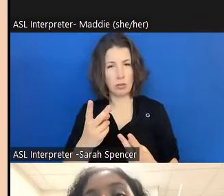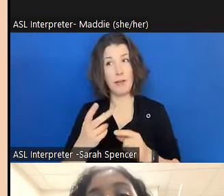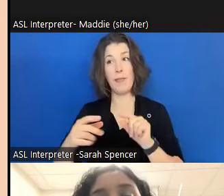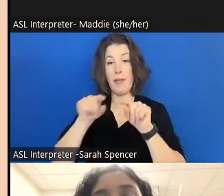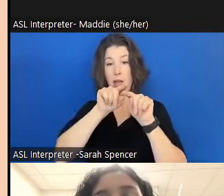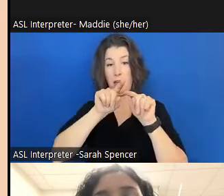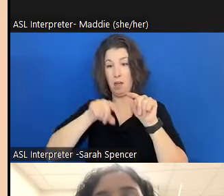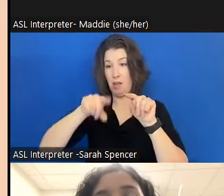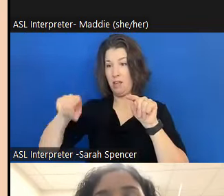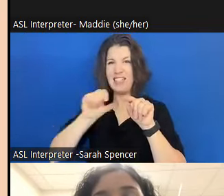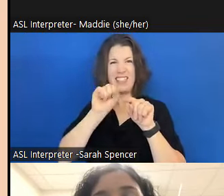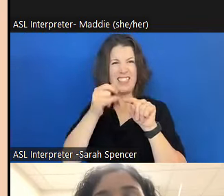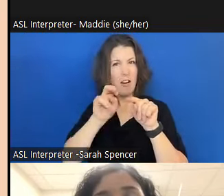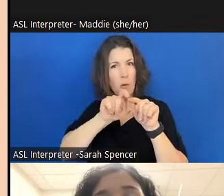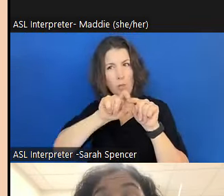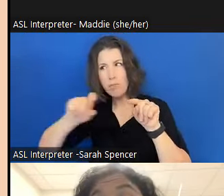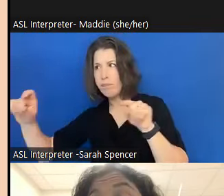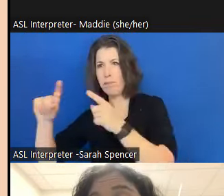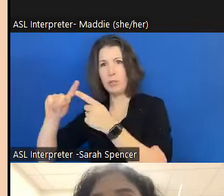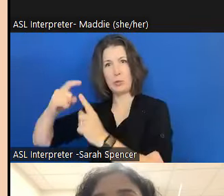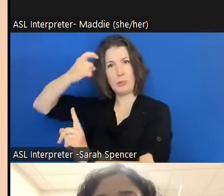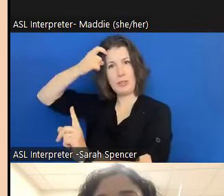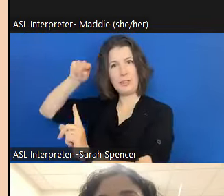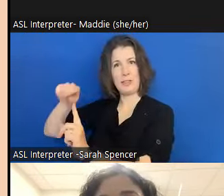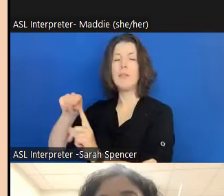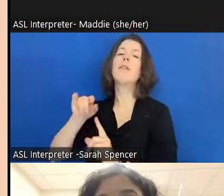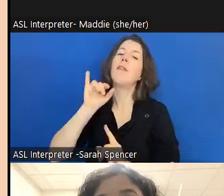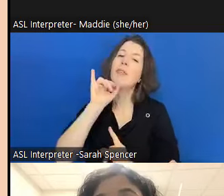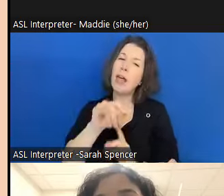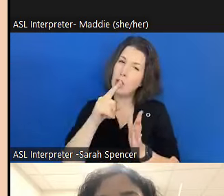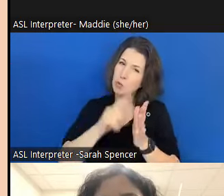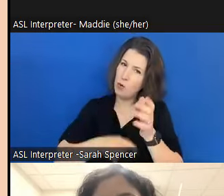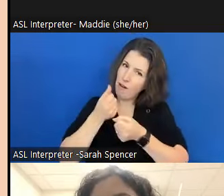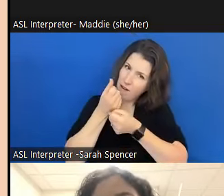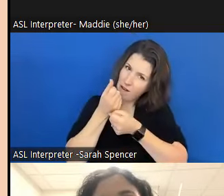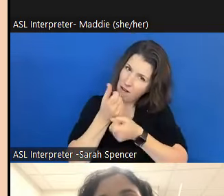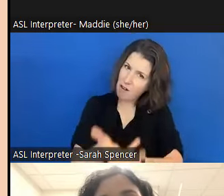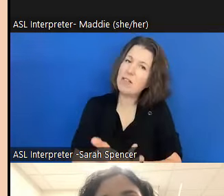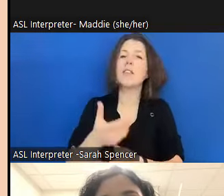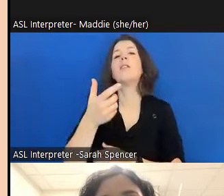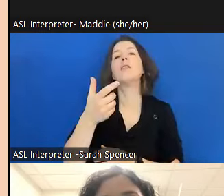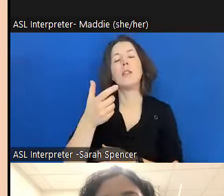brain. This is what happens with glaucoma. So there is a damage to the optic nerve